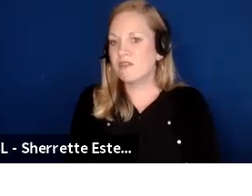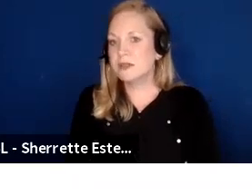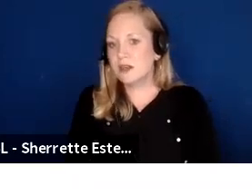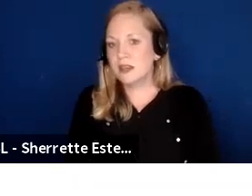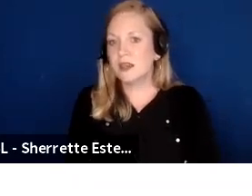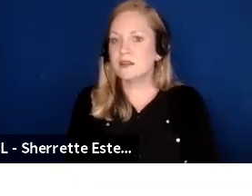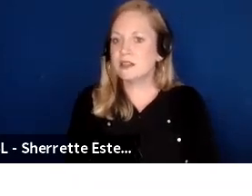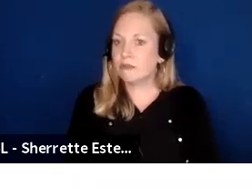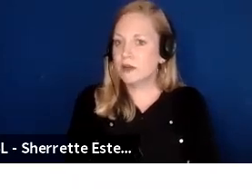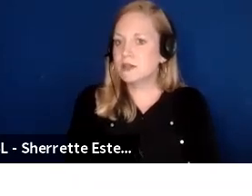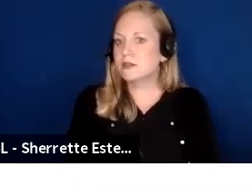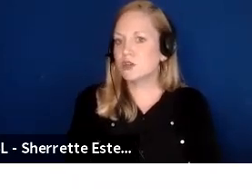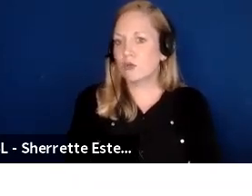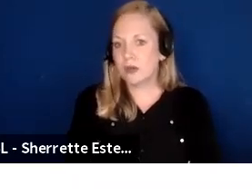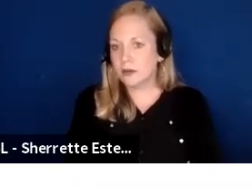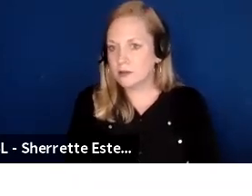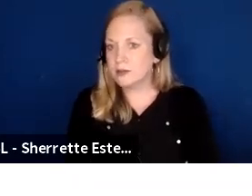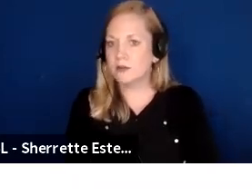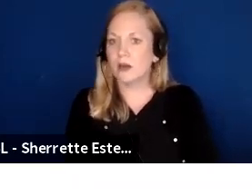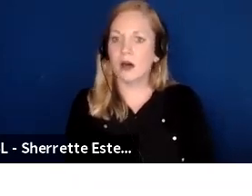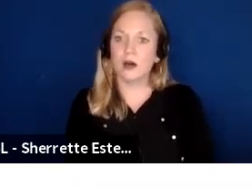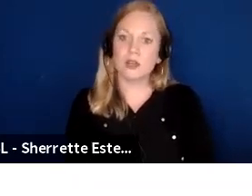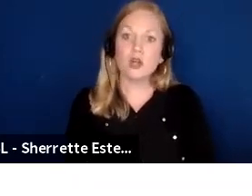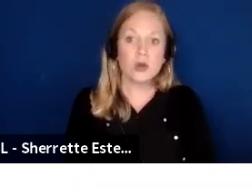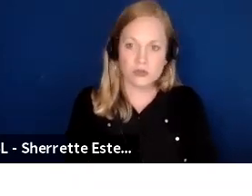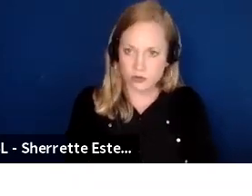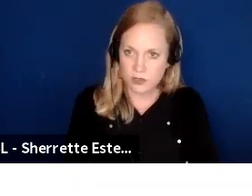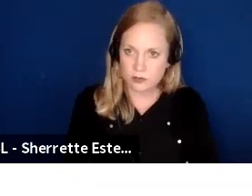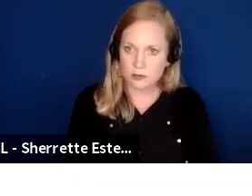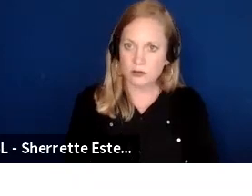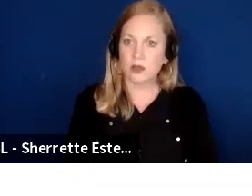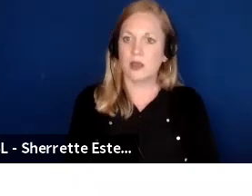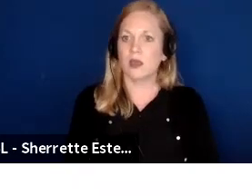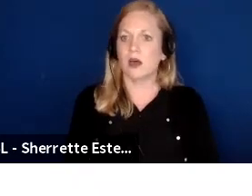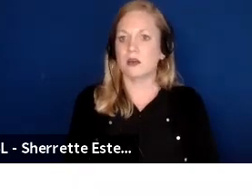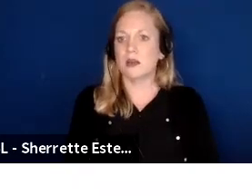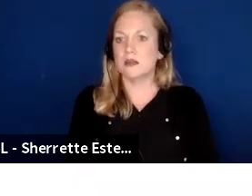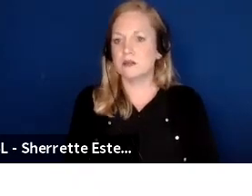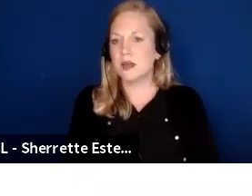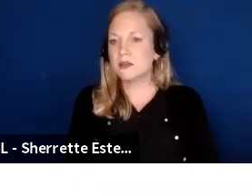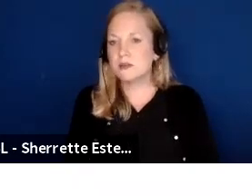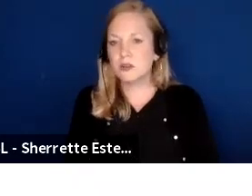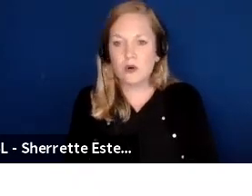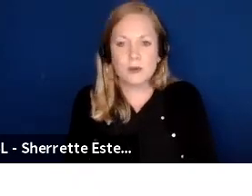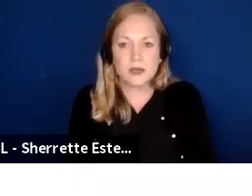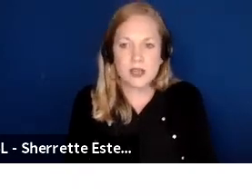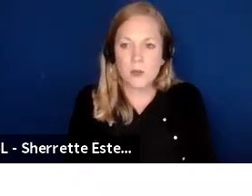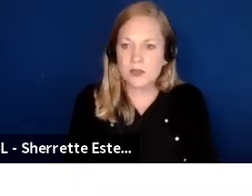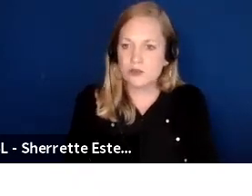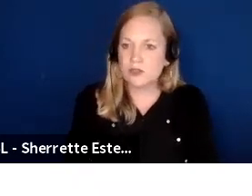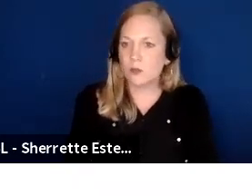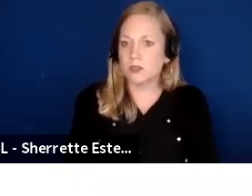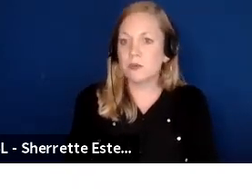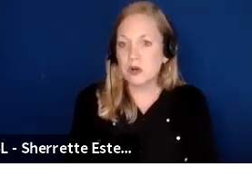So we've been studying different degrees of enclosures. And that's the goal being to